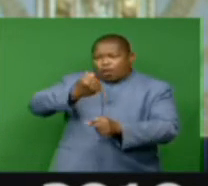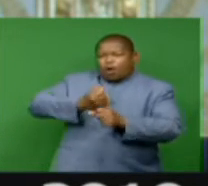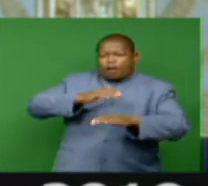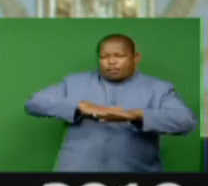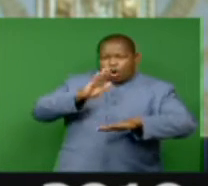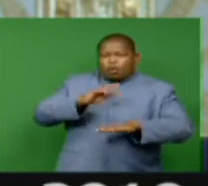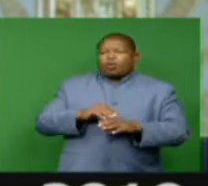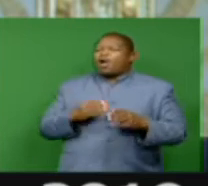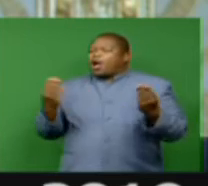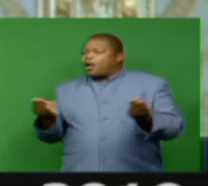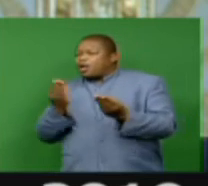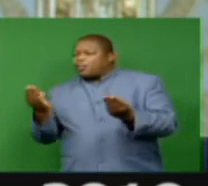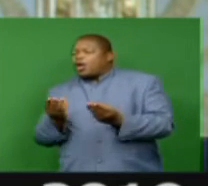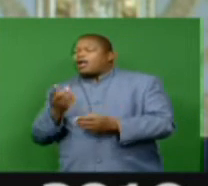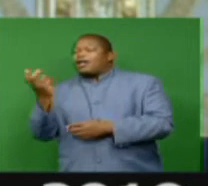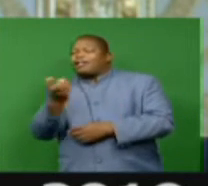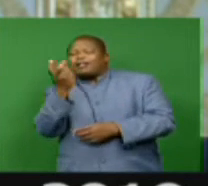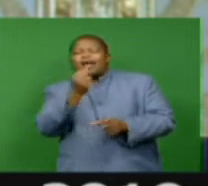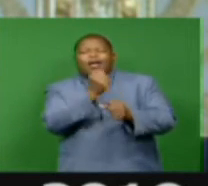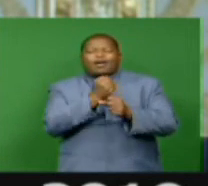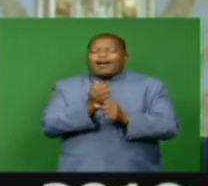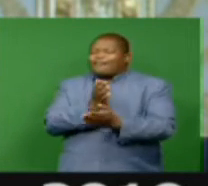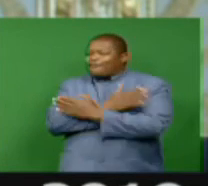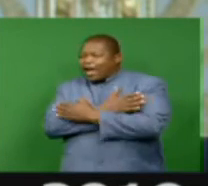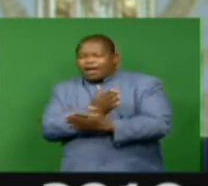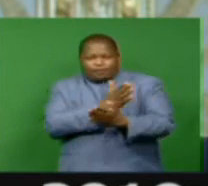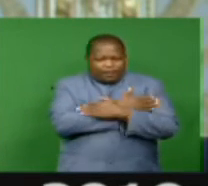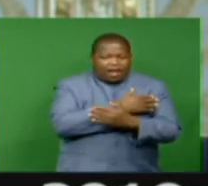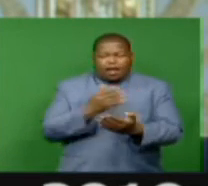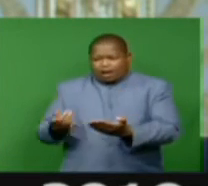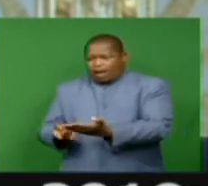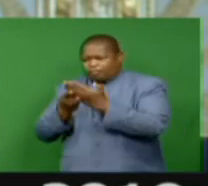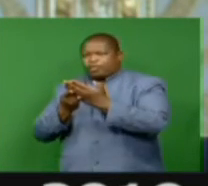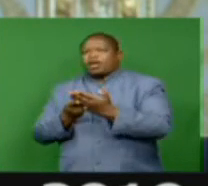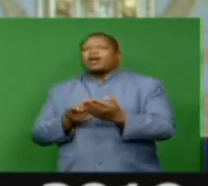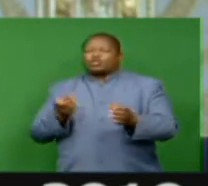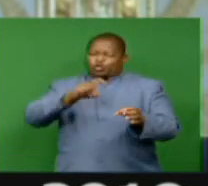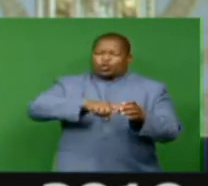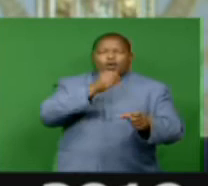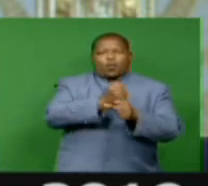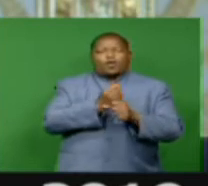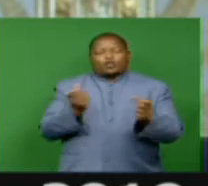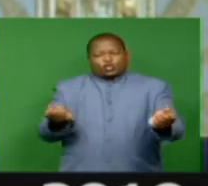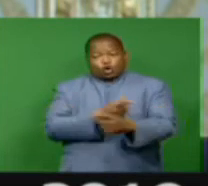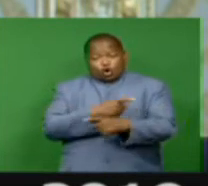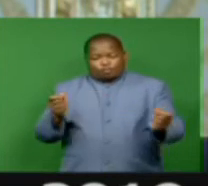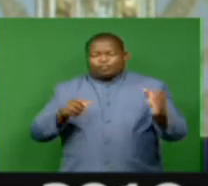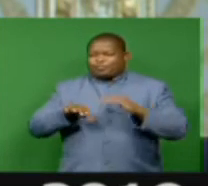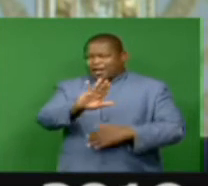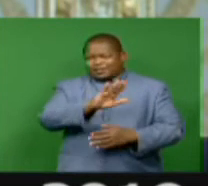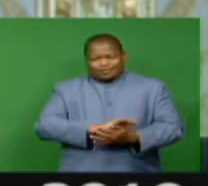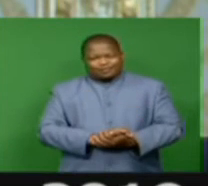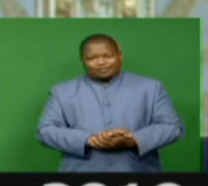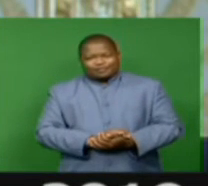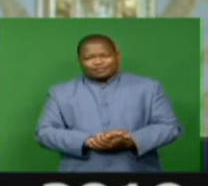and to improve the competitiveness of SMEs. Your Excellencies and distinguished